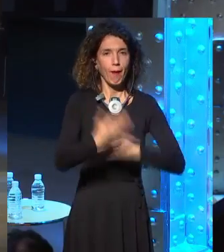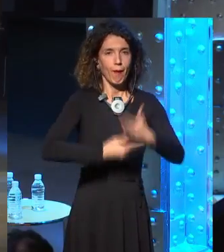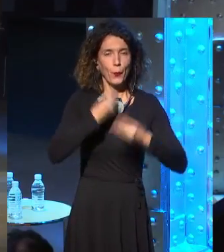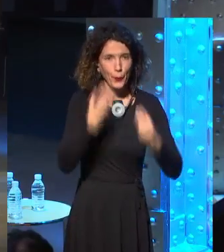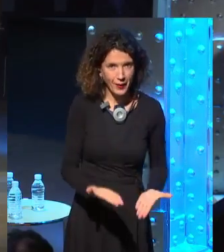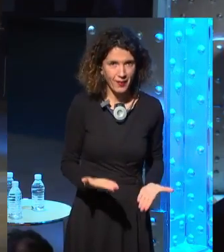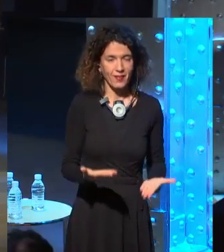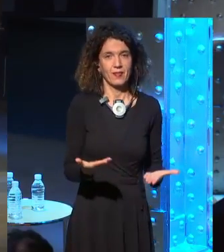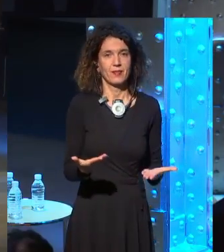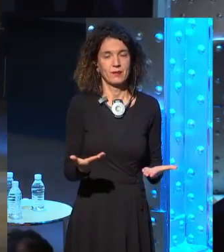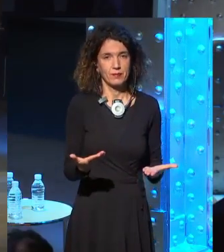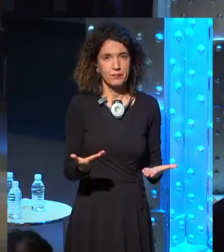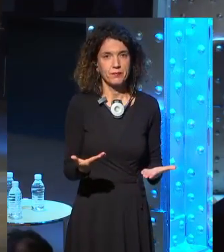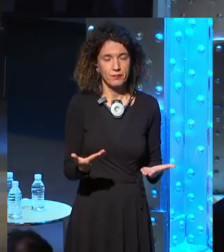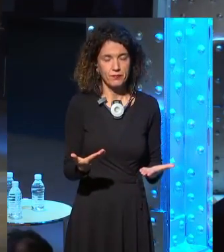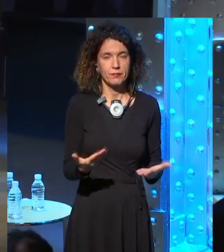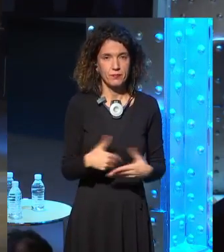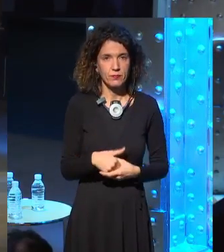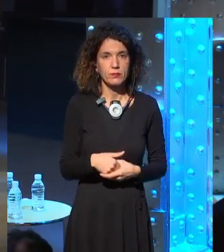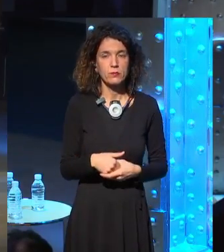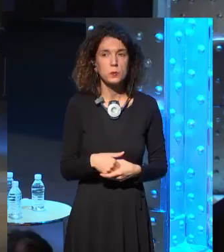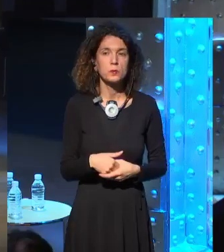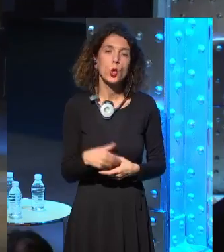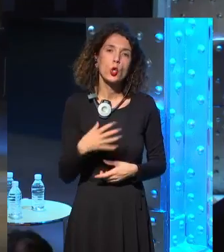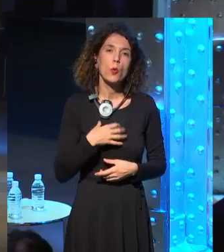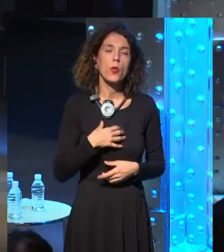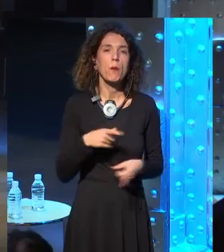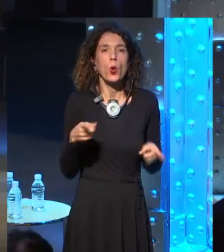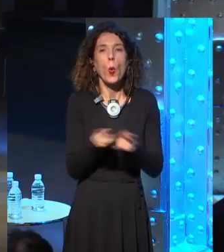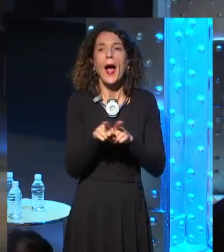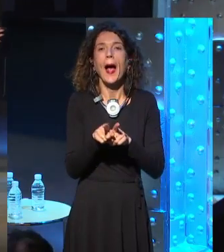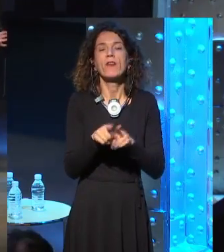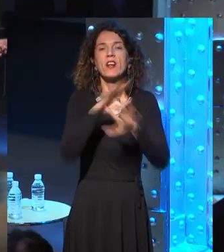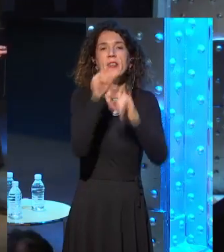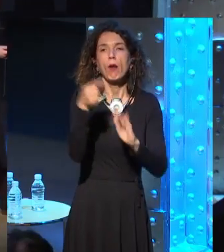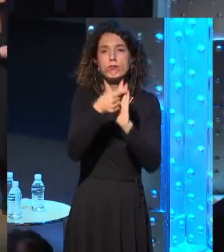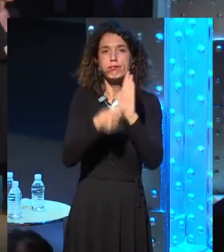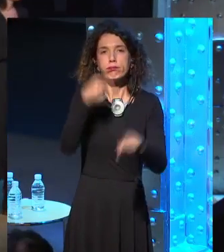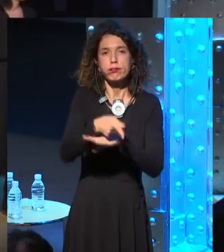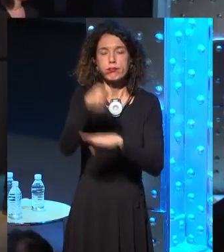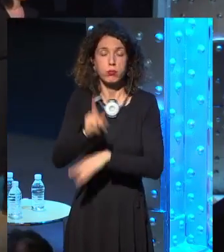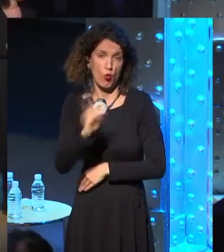contentment. And we cannot prescribe happiness, because life is